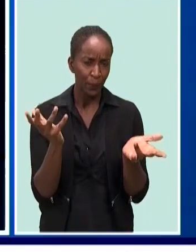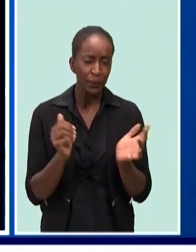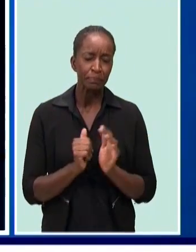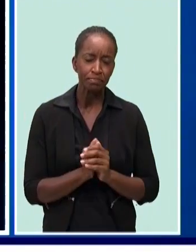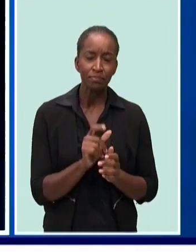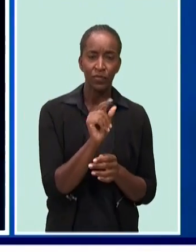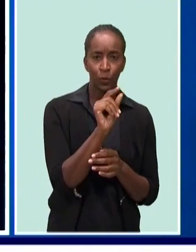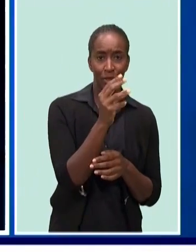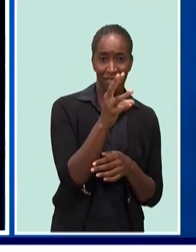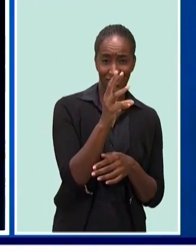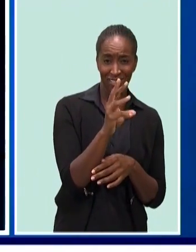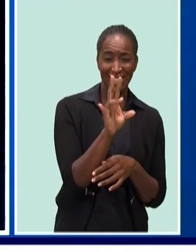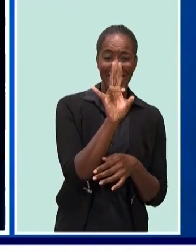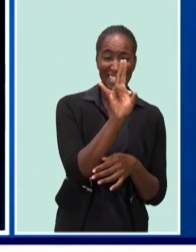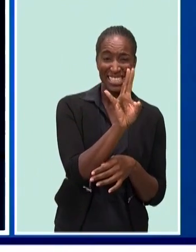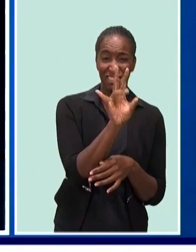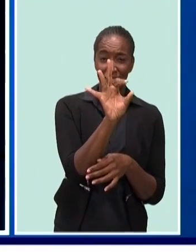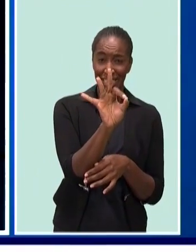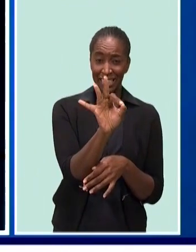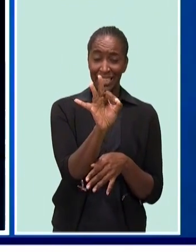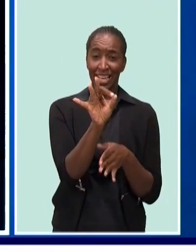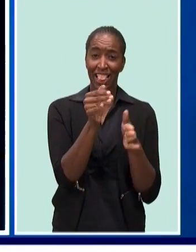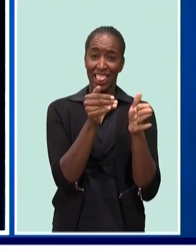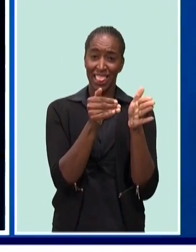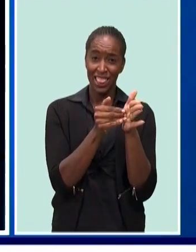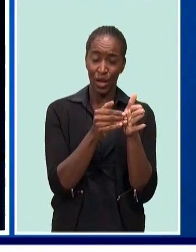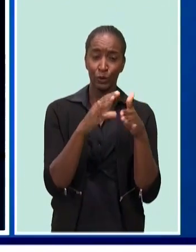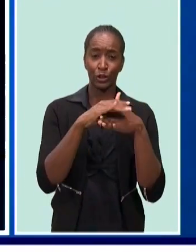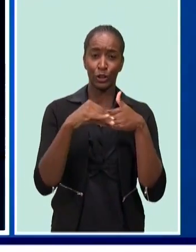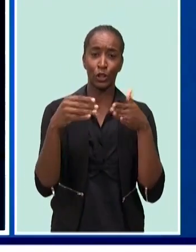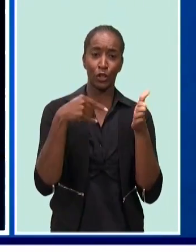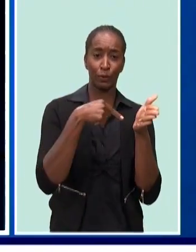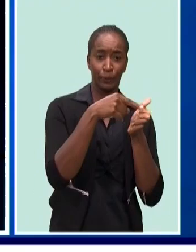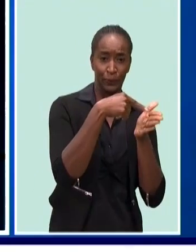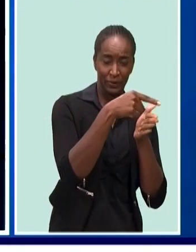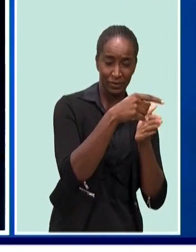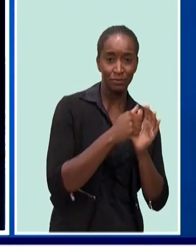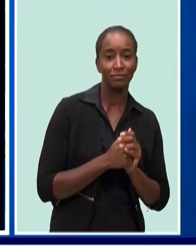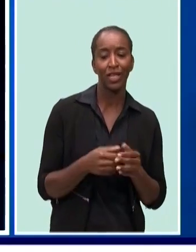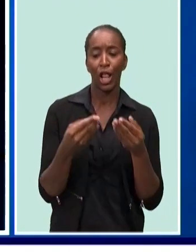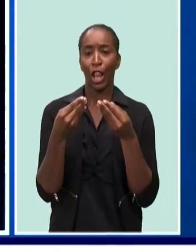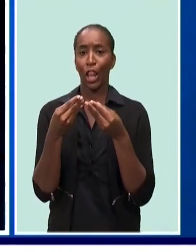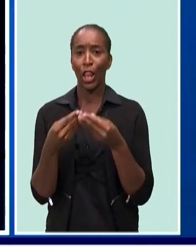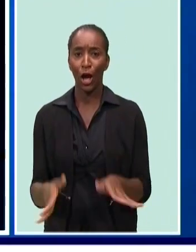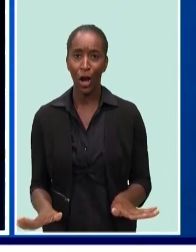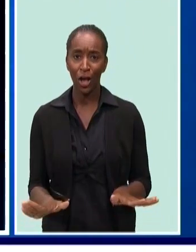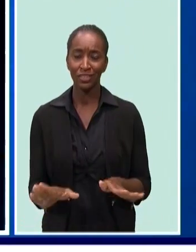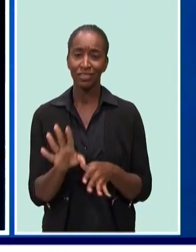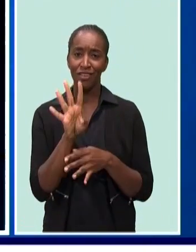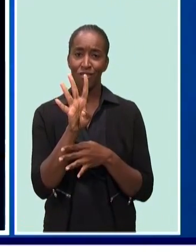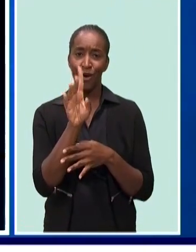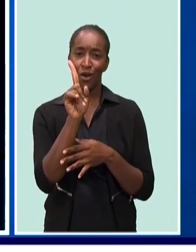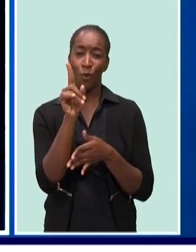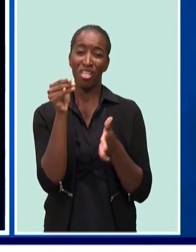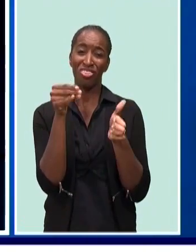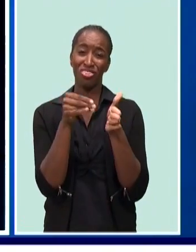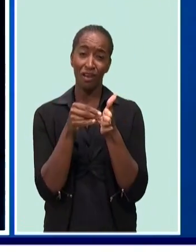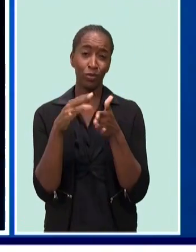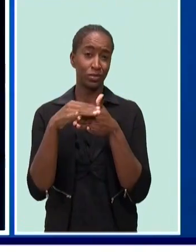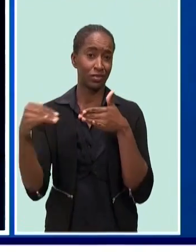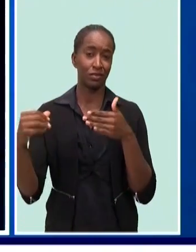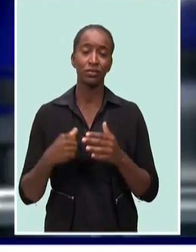cost $79,000 to produce, and the NCF lost $41,000. That's not even making back half of their